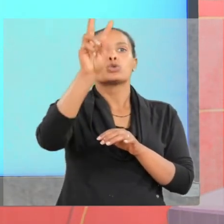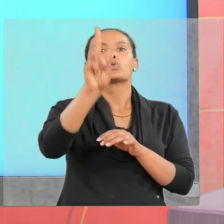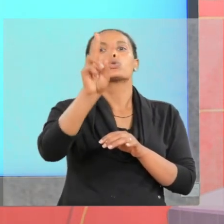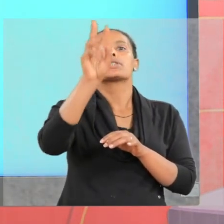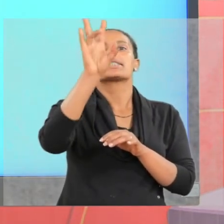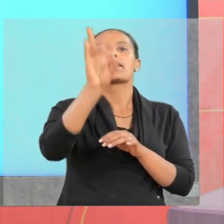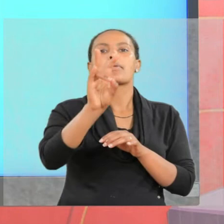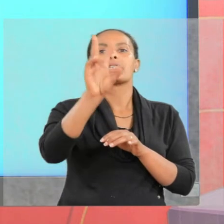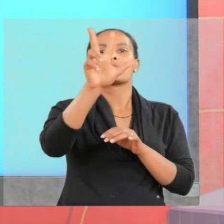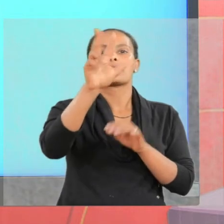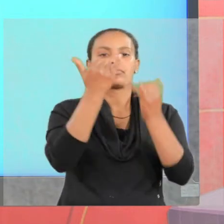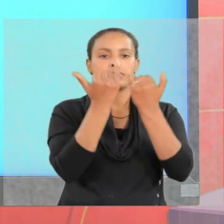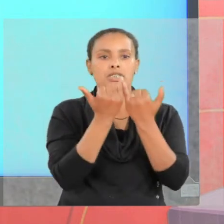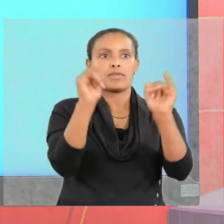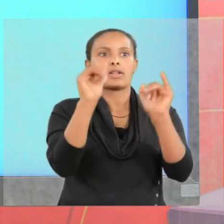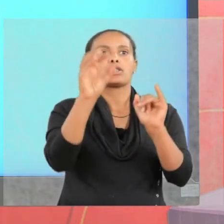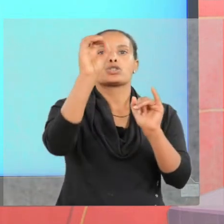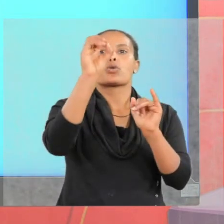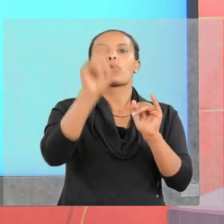0.273 divided by